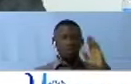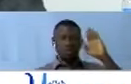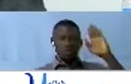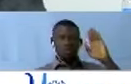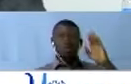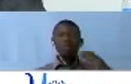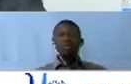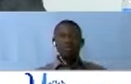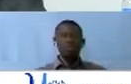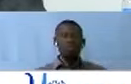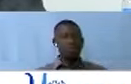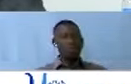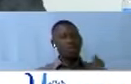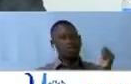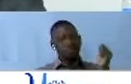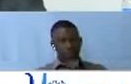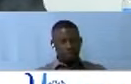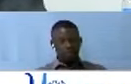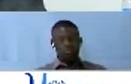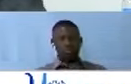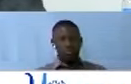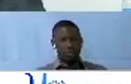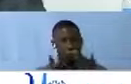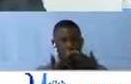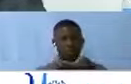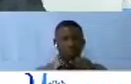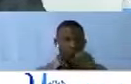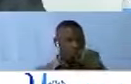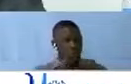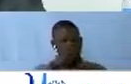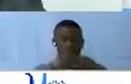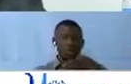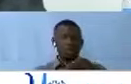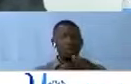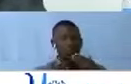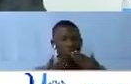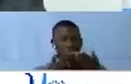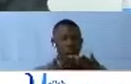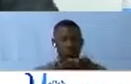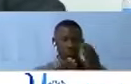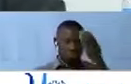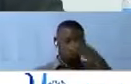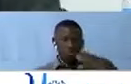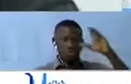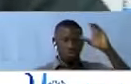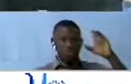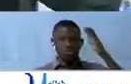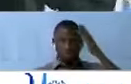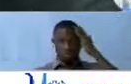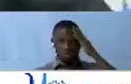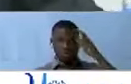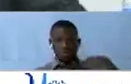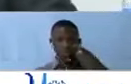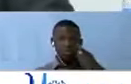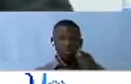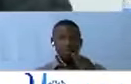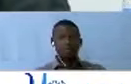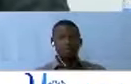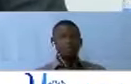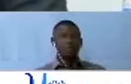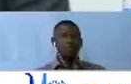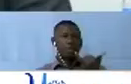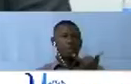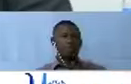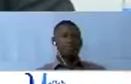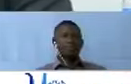offense to provide false information to the commission. Are you aware of that? Yes, sir. Good. Thank you for